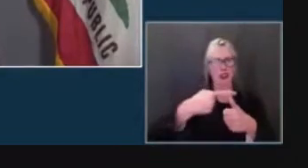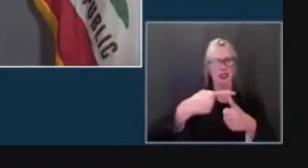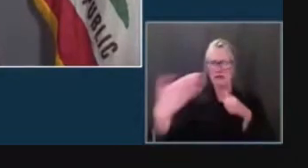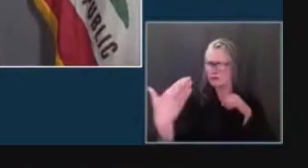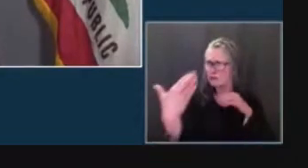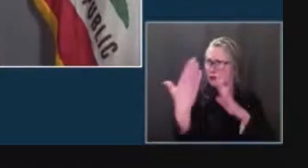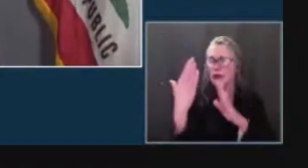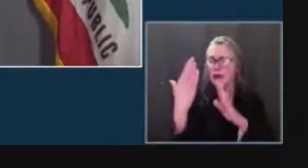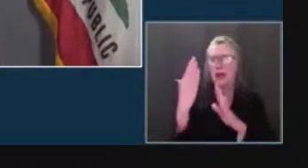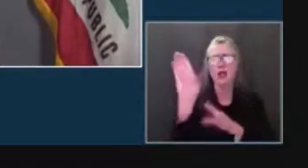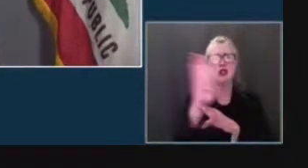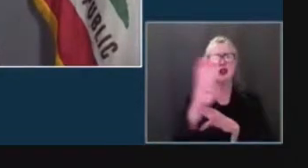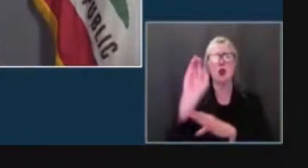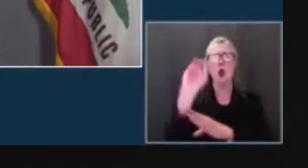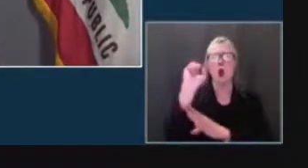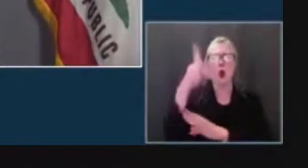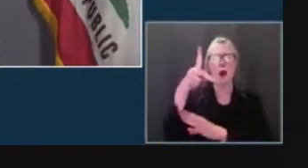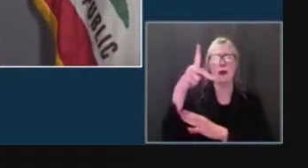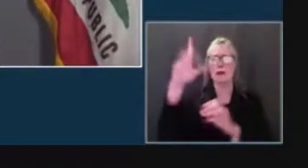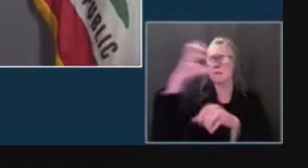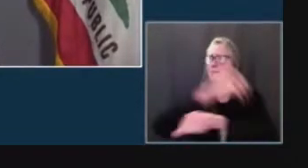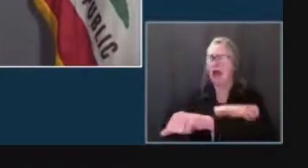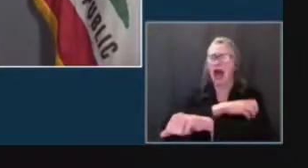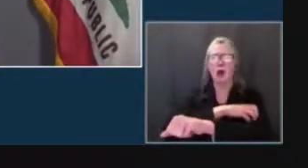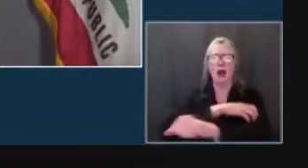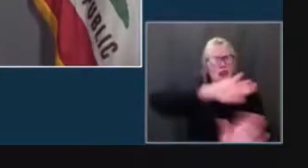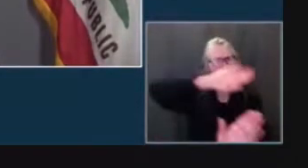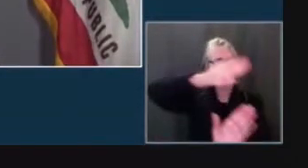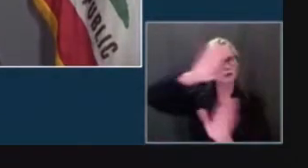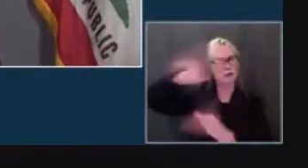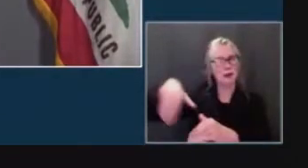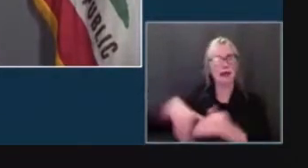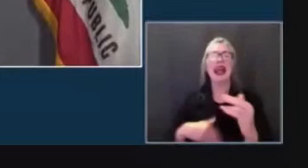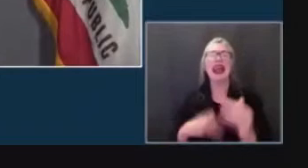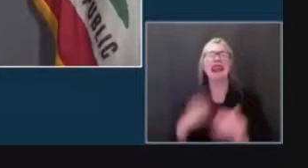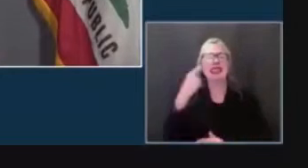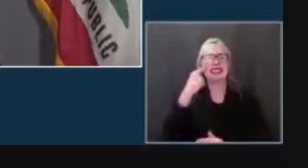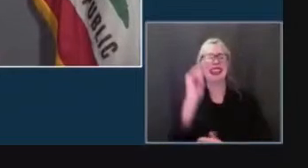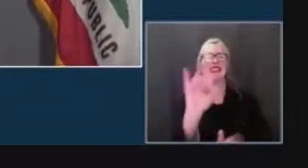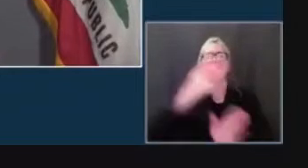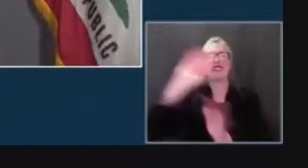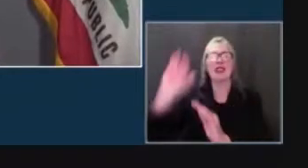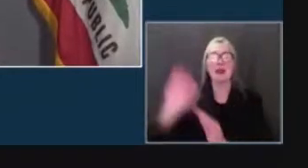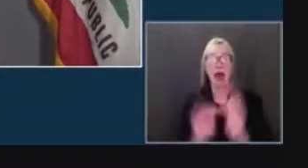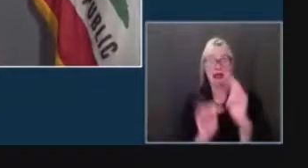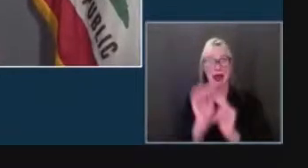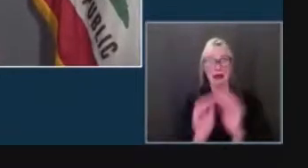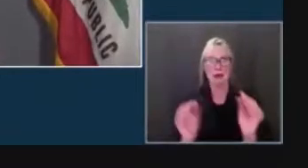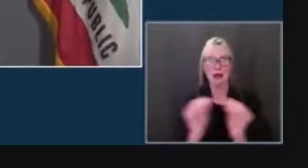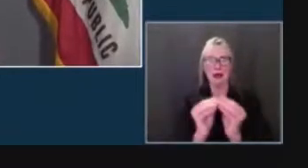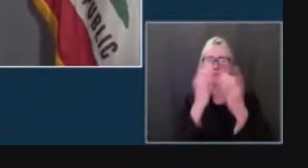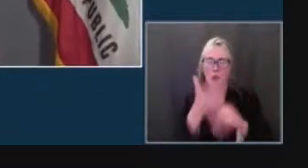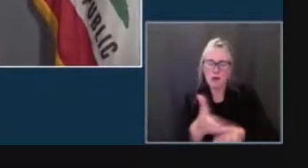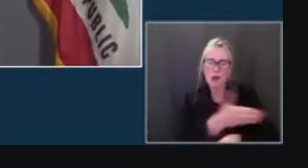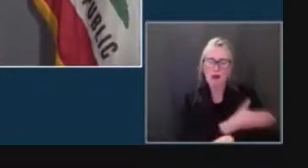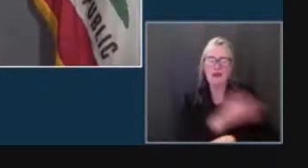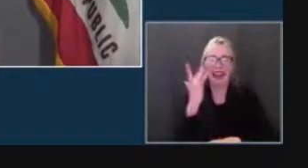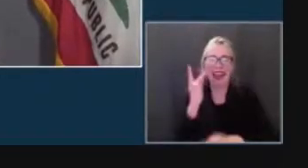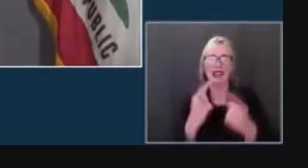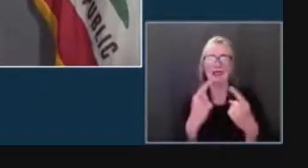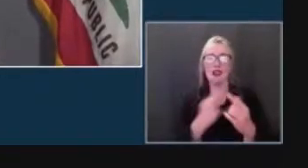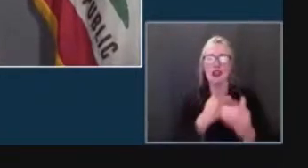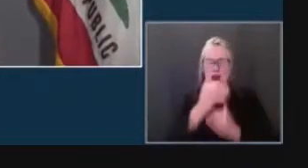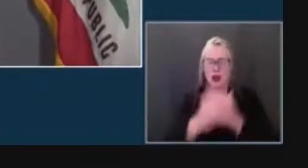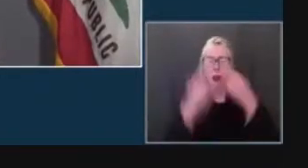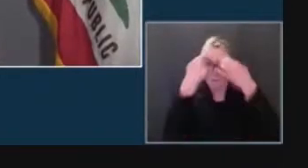make corporate Democrats think of the past, and let's build a progressive California today. When we do that, we will be able to achieve what we have long fought